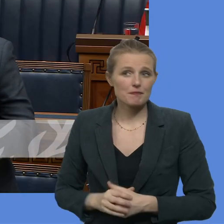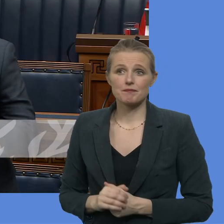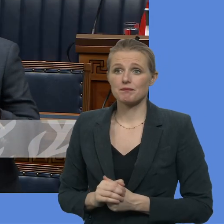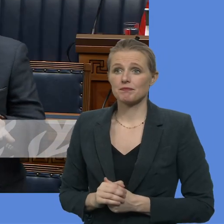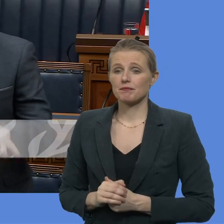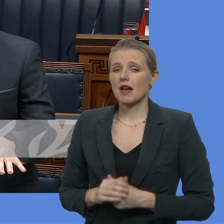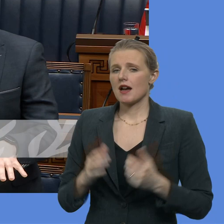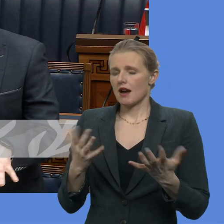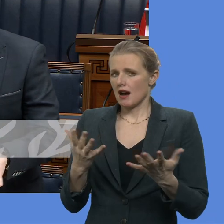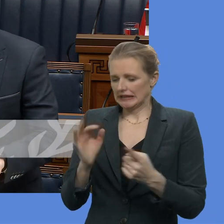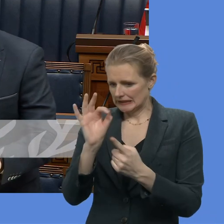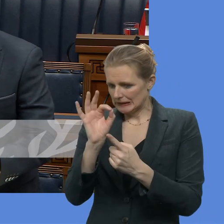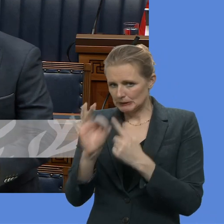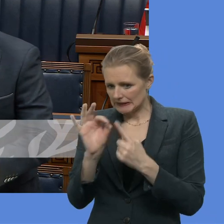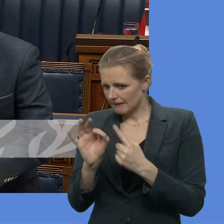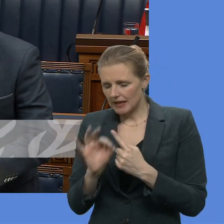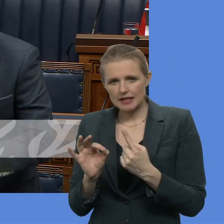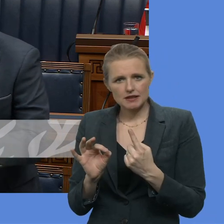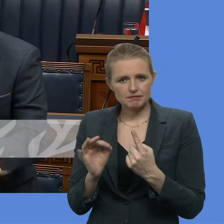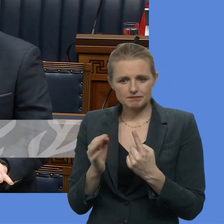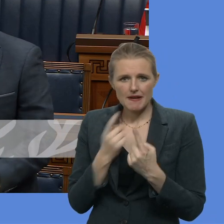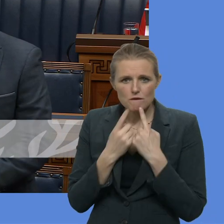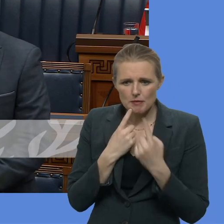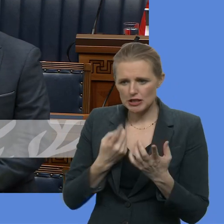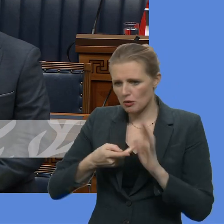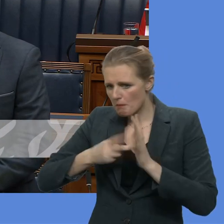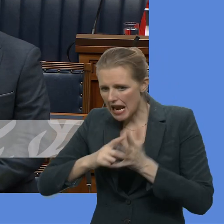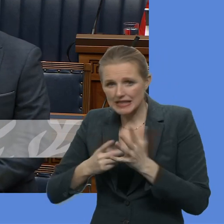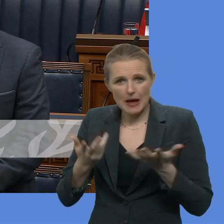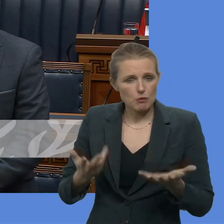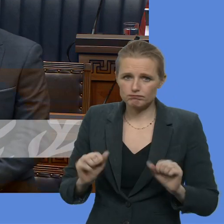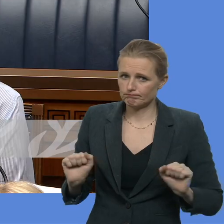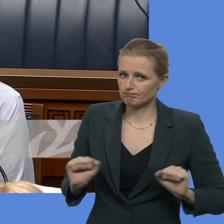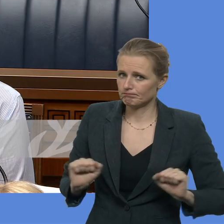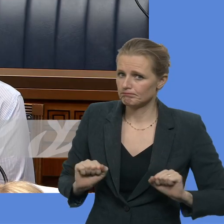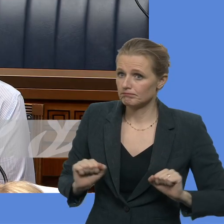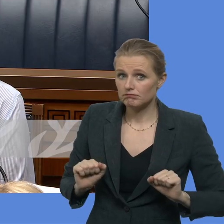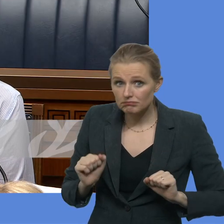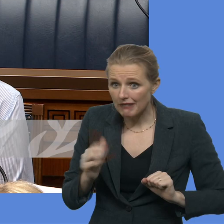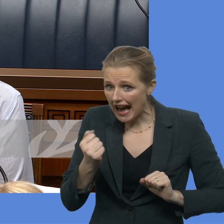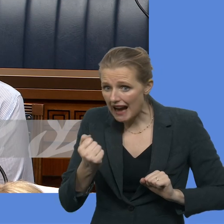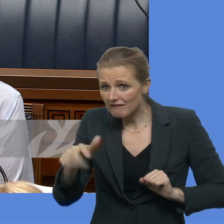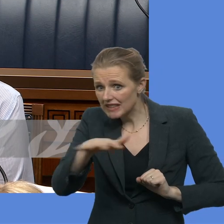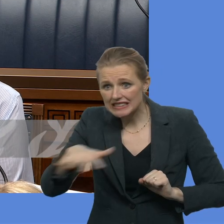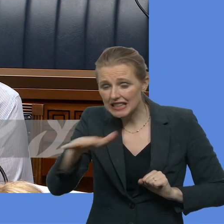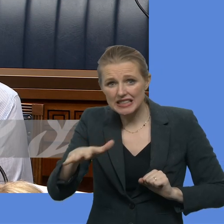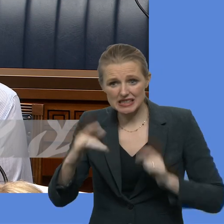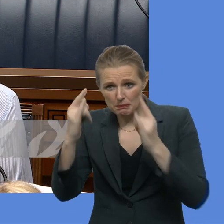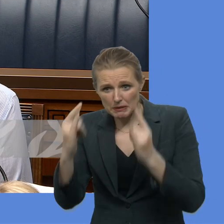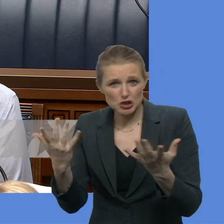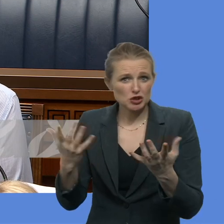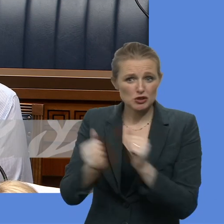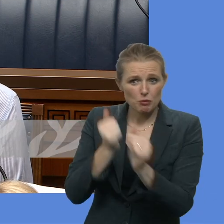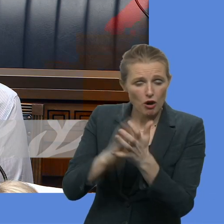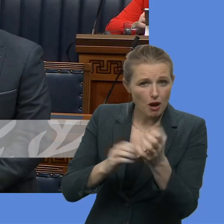Although I don't have any specific plans around that at this stage, if there are certain facilities that have been damaged in